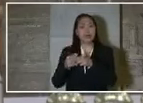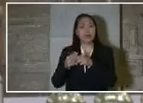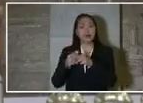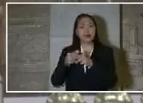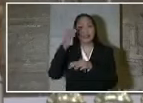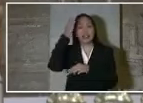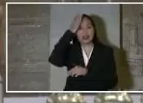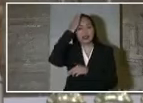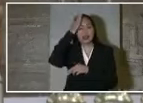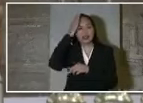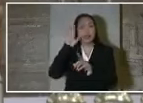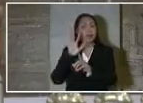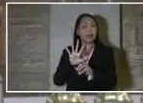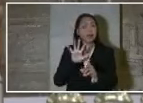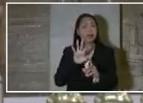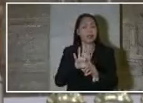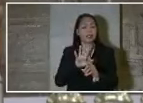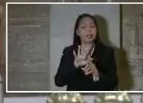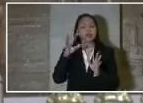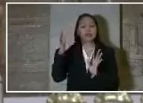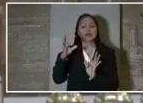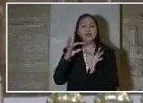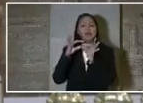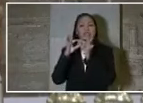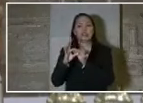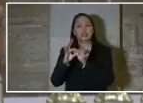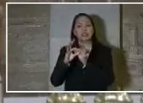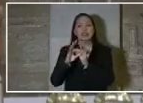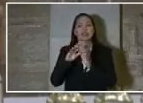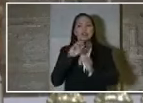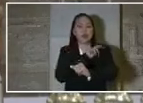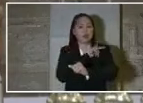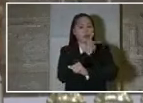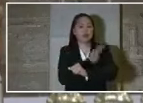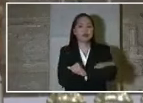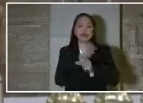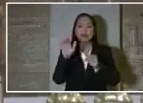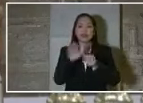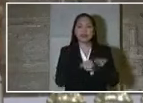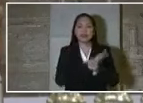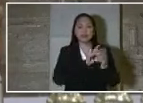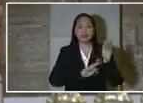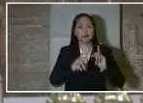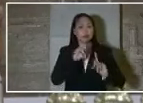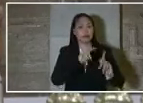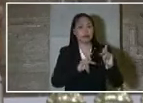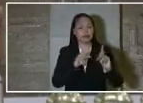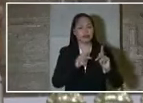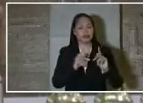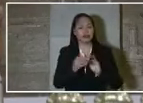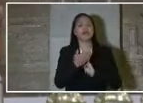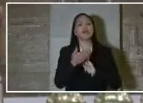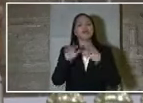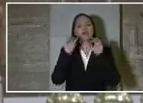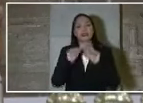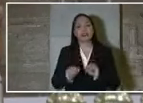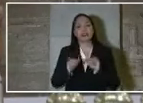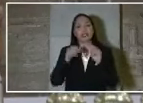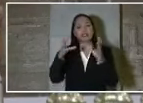kapag konektado ka sa makapangyarihan, makakamit mo ang hustisya.